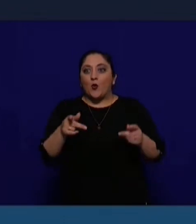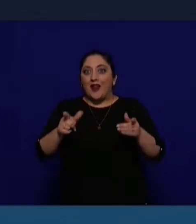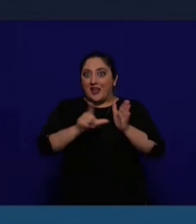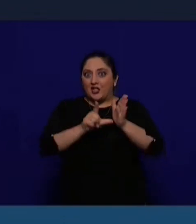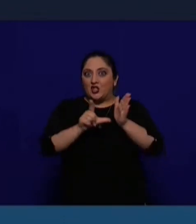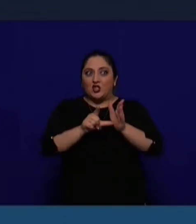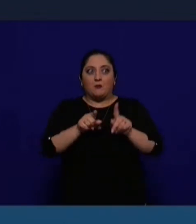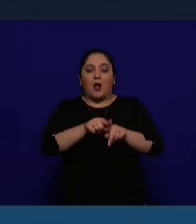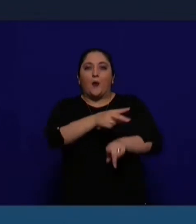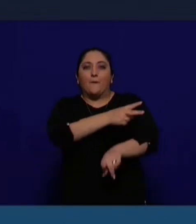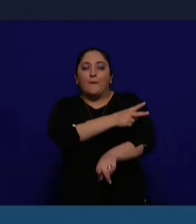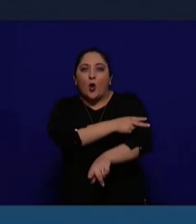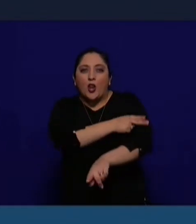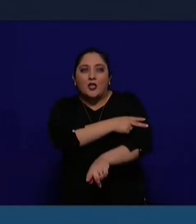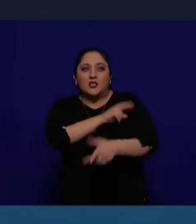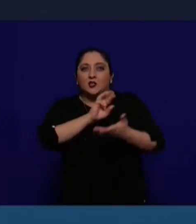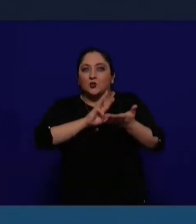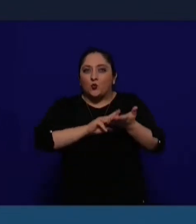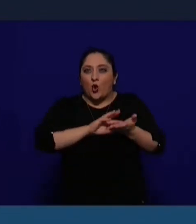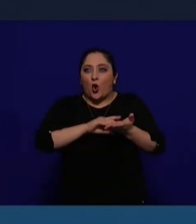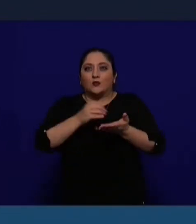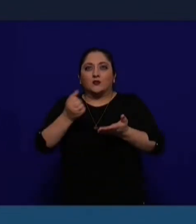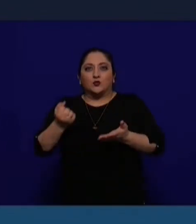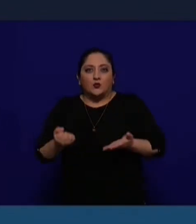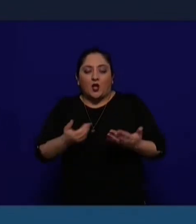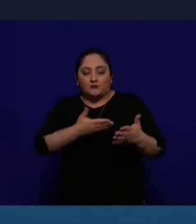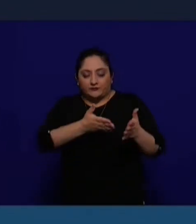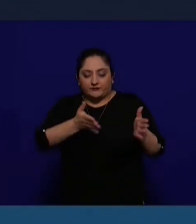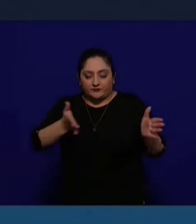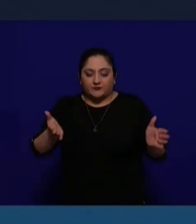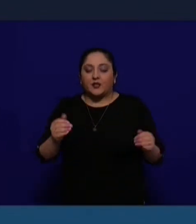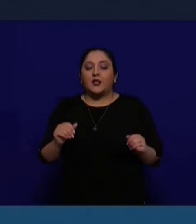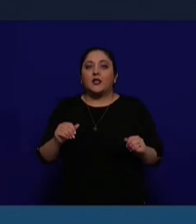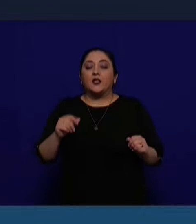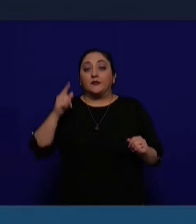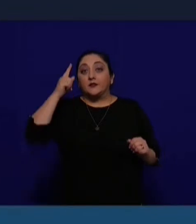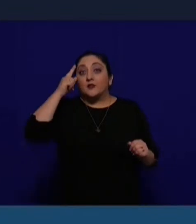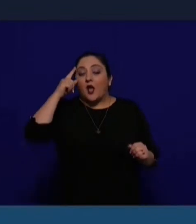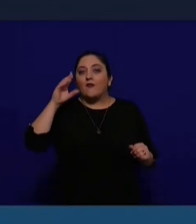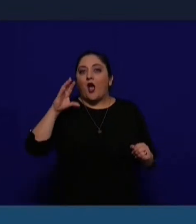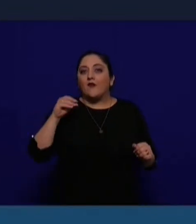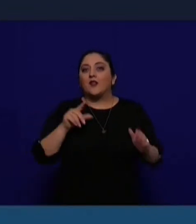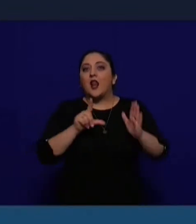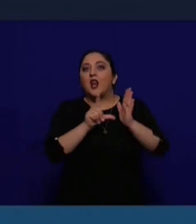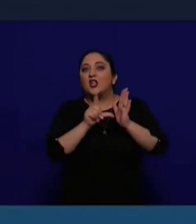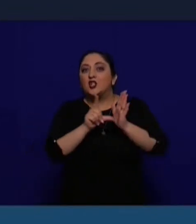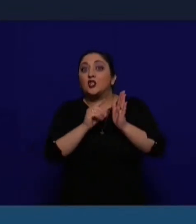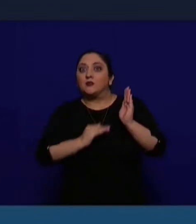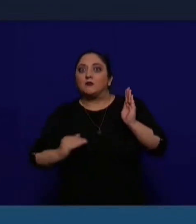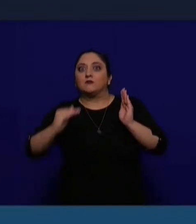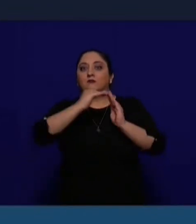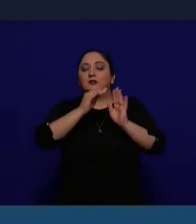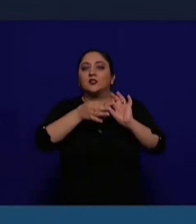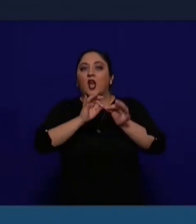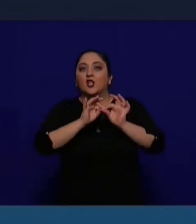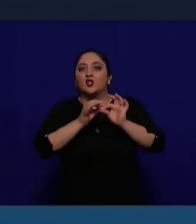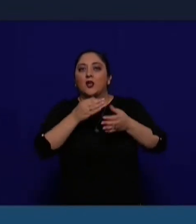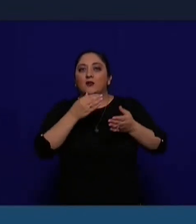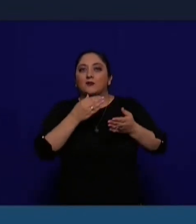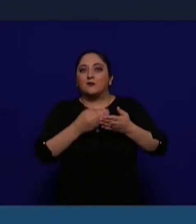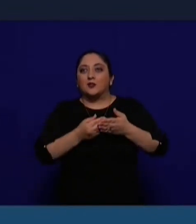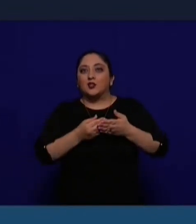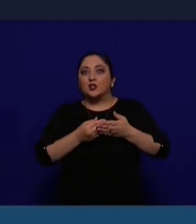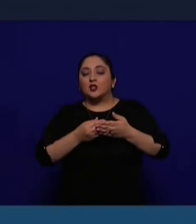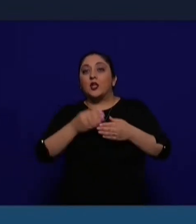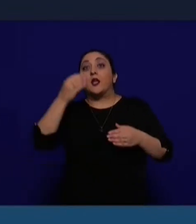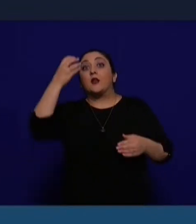Act. Bħalma kontu qegħdin taraw tul din l-aħħar sena konna qegħdin noħorġu diversi legal notices li dawn kollha joħorġu mill-Public Health